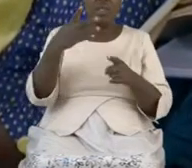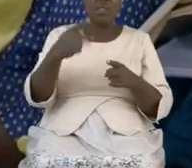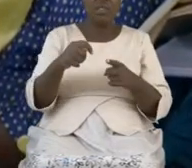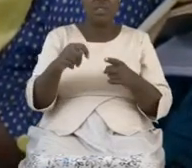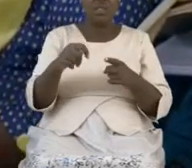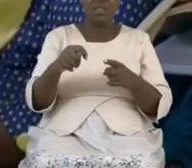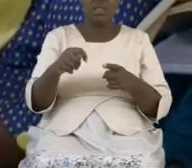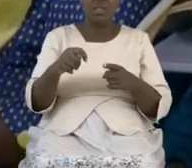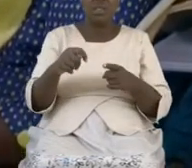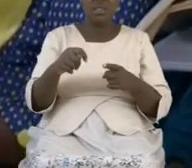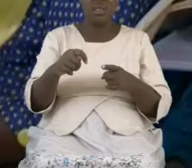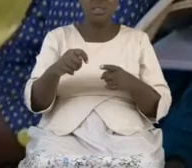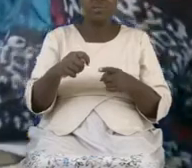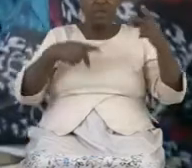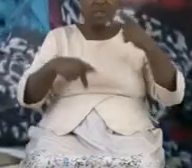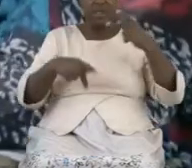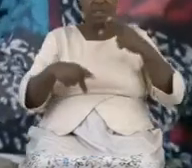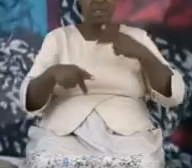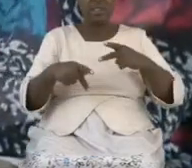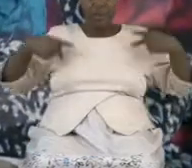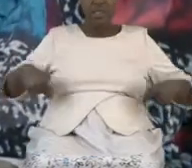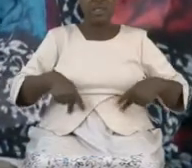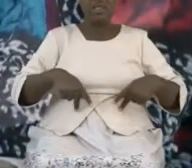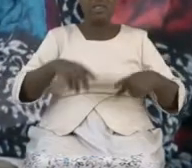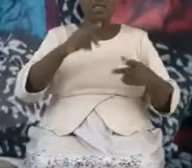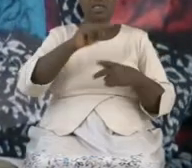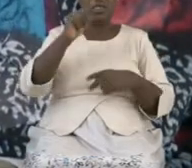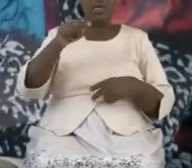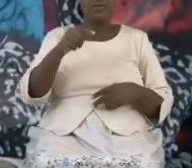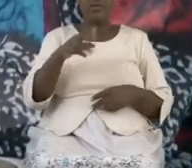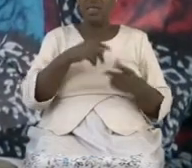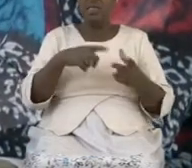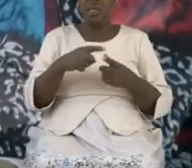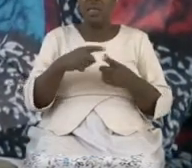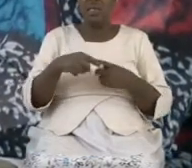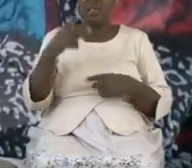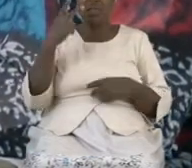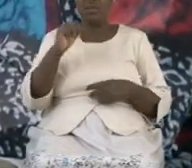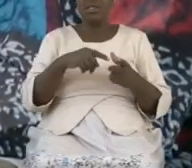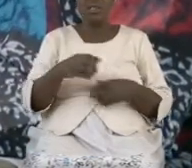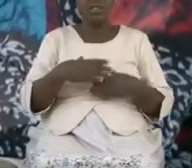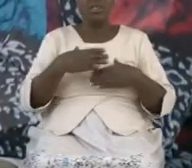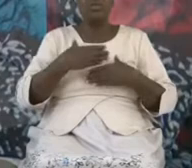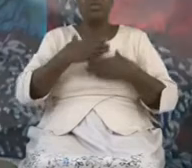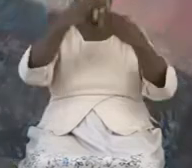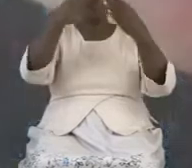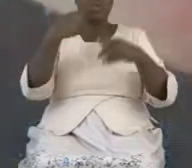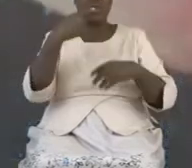the officers saw him, they cried out, saying, "Crucify